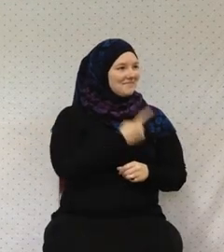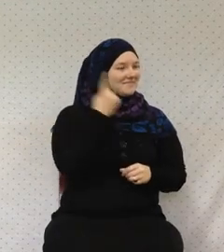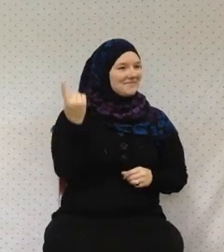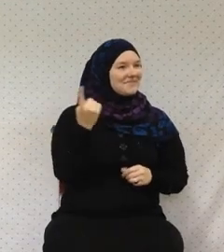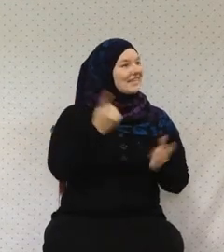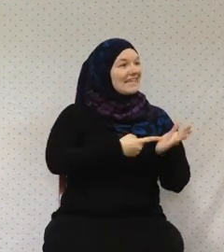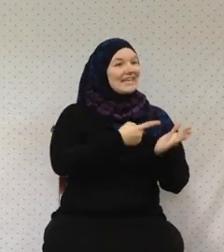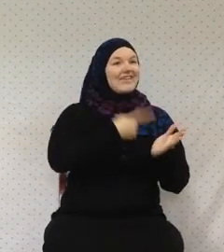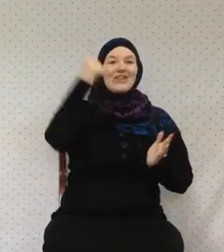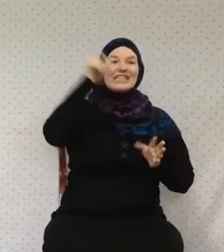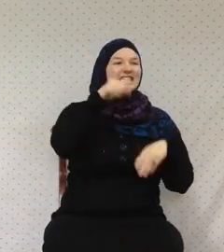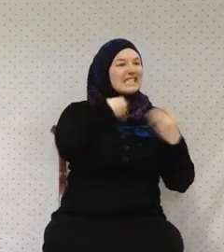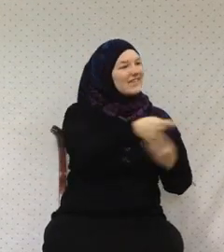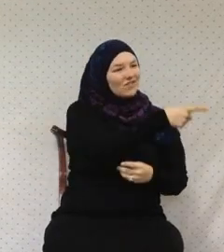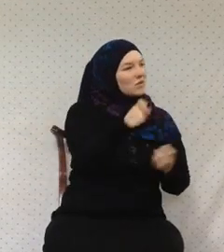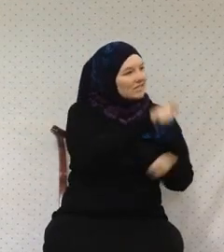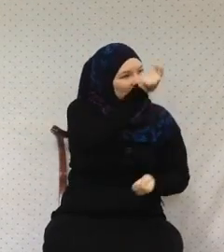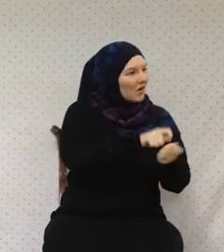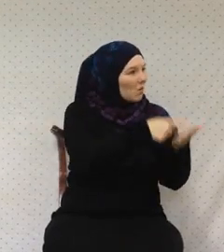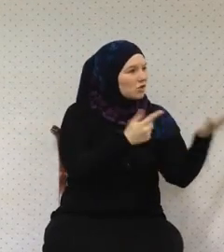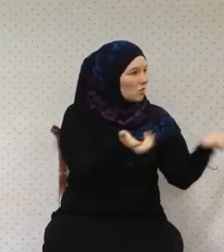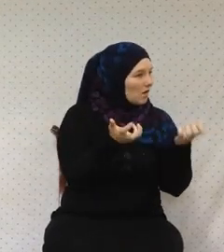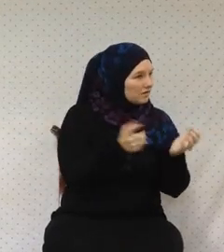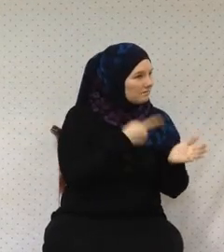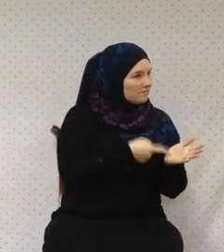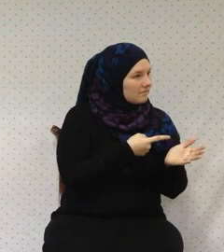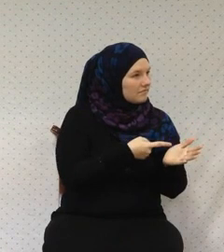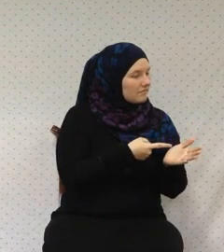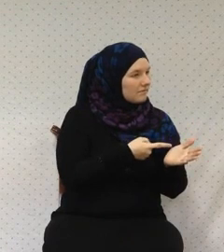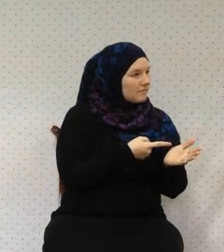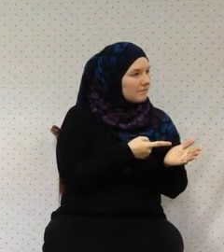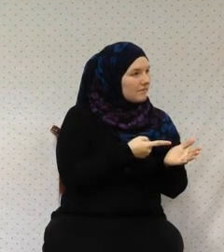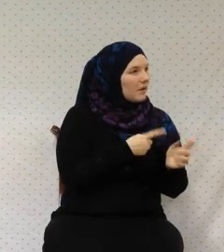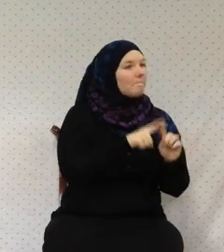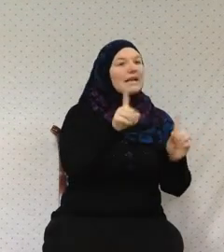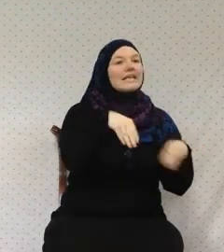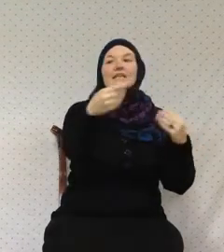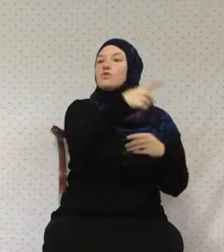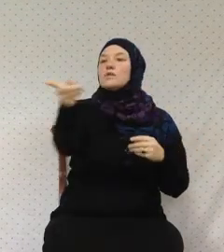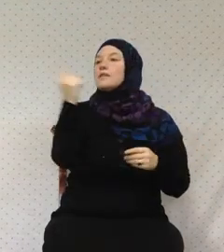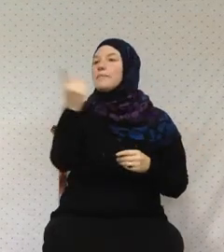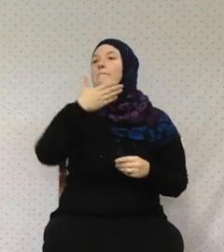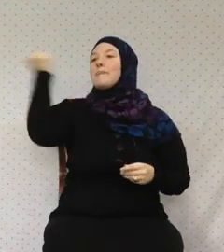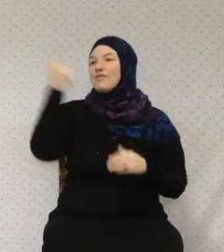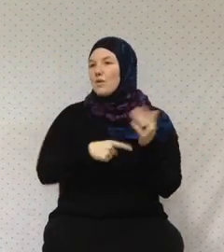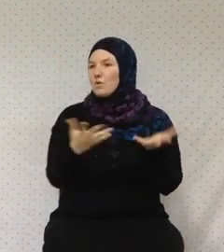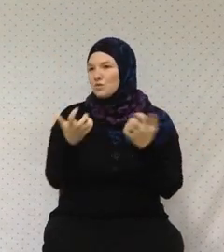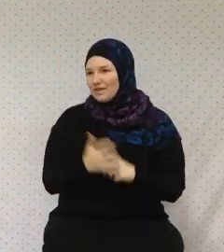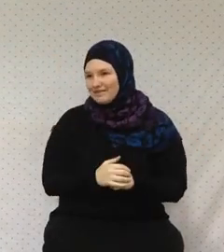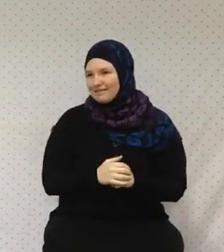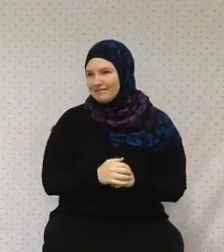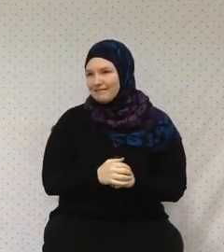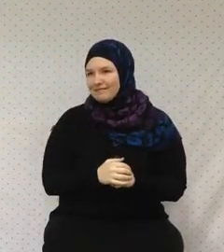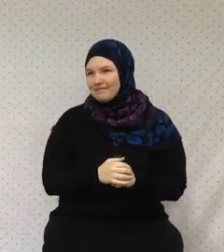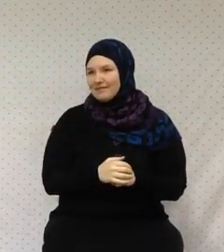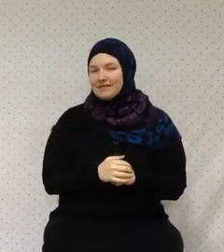Sometimes He doesn't give you exactly what you want, but He gives you something better than what you want. Even though